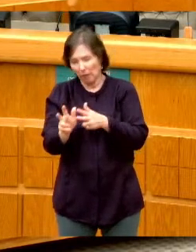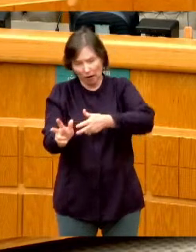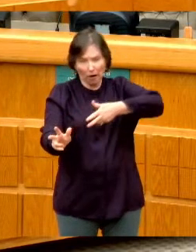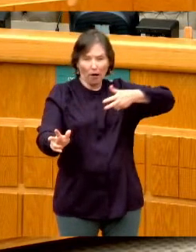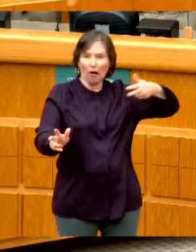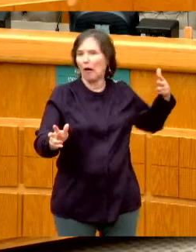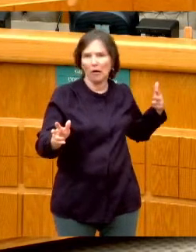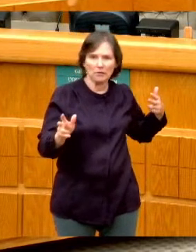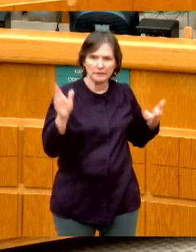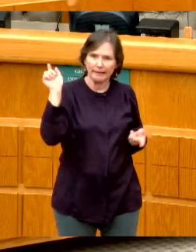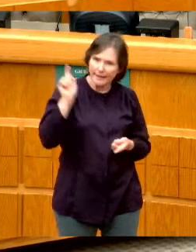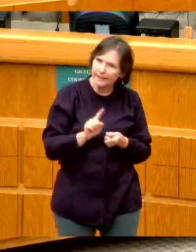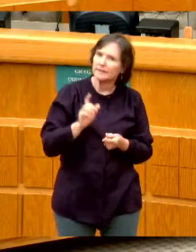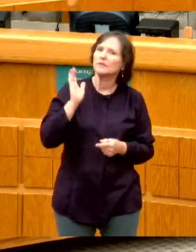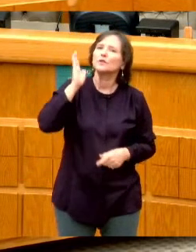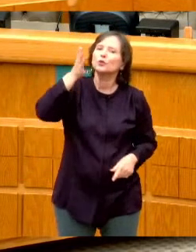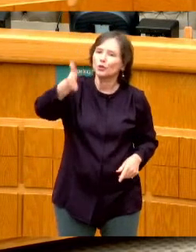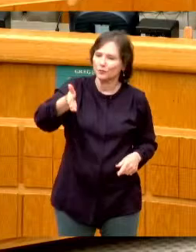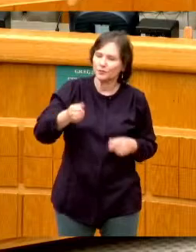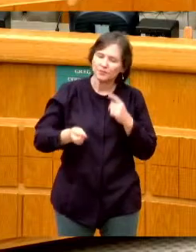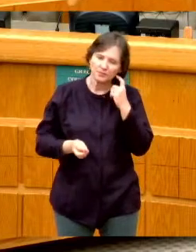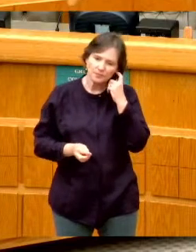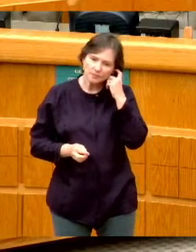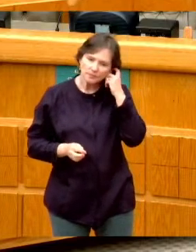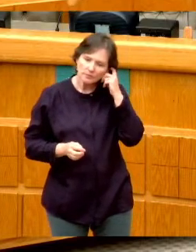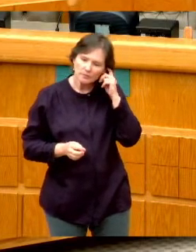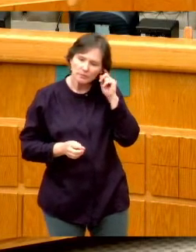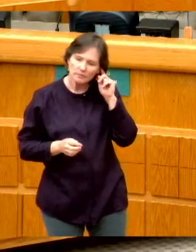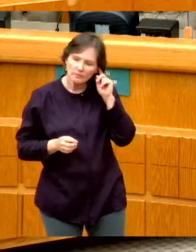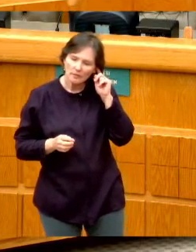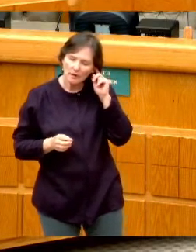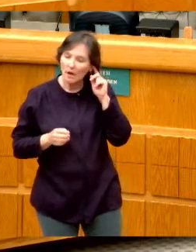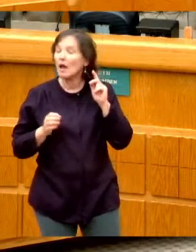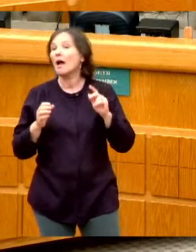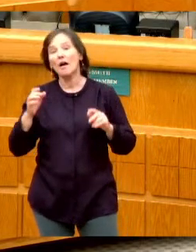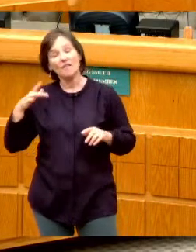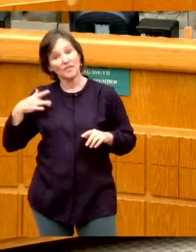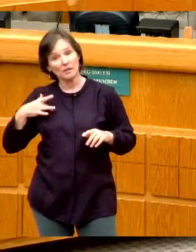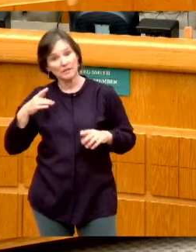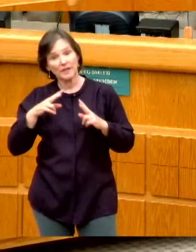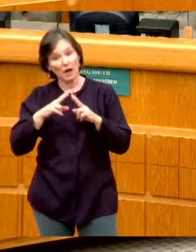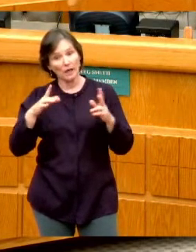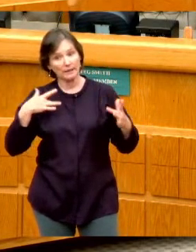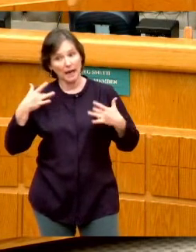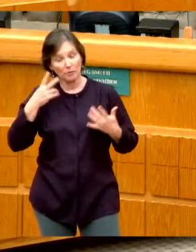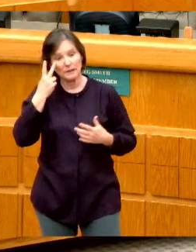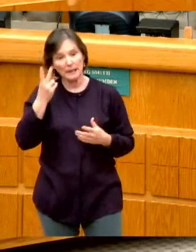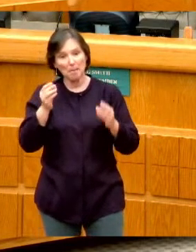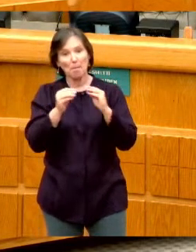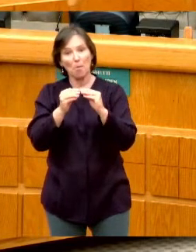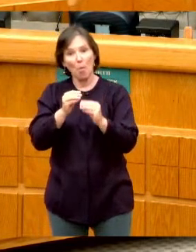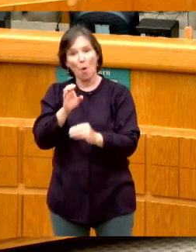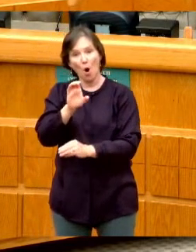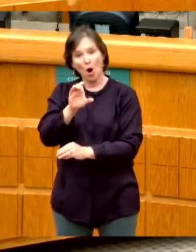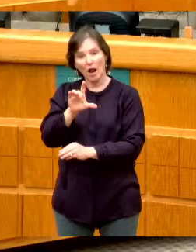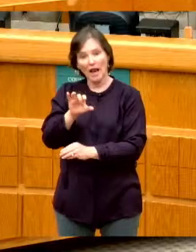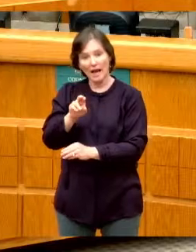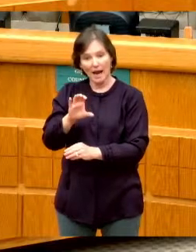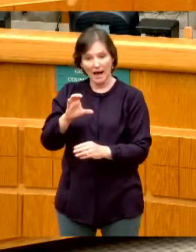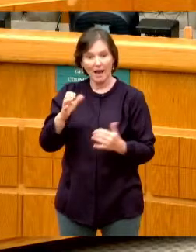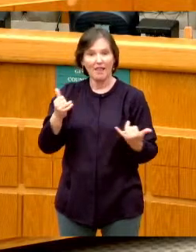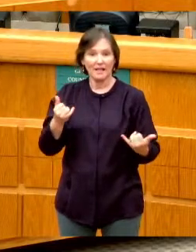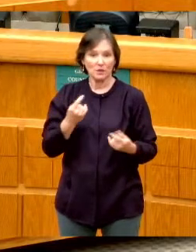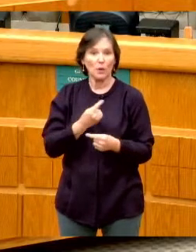would say that the exciting part is that we're starting to see mini clinics pop up. We'll be conducting one this week, in fact tomorrow,